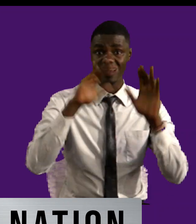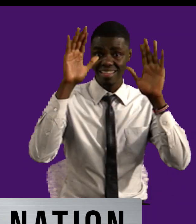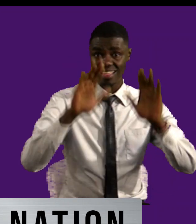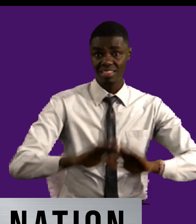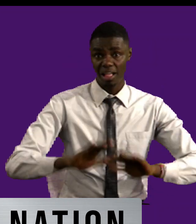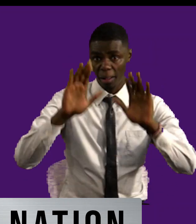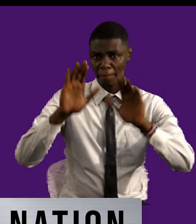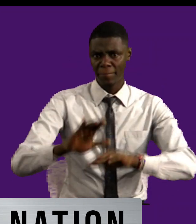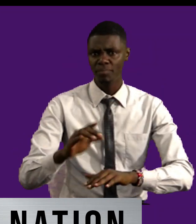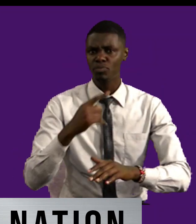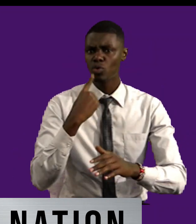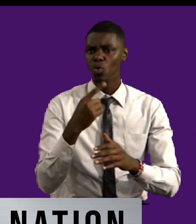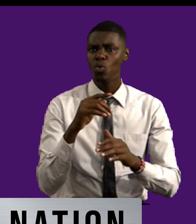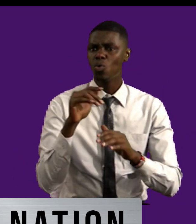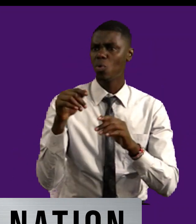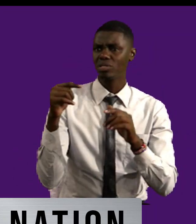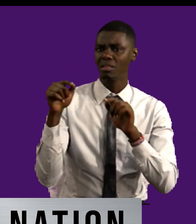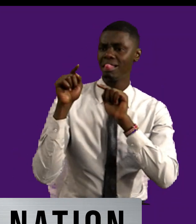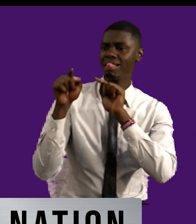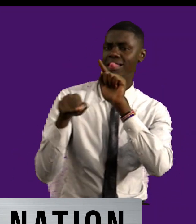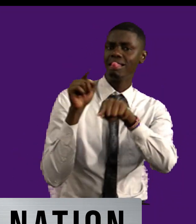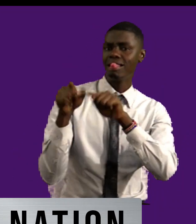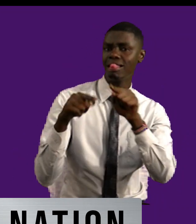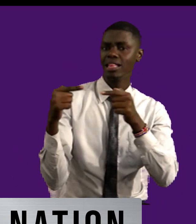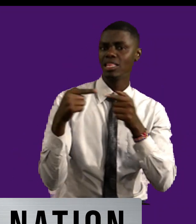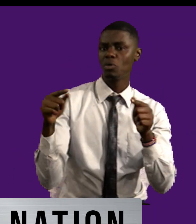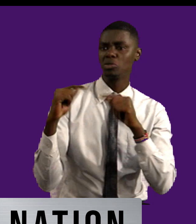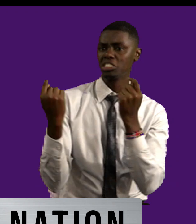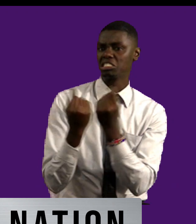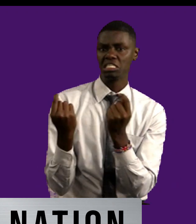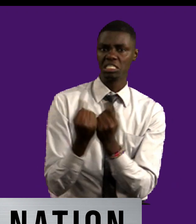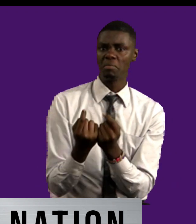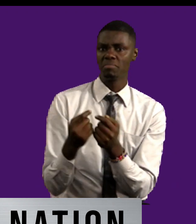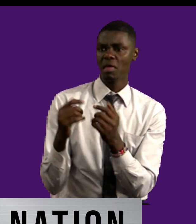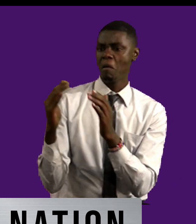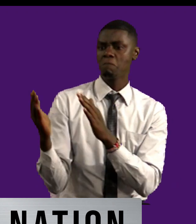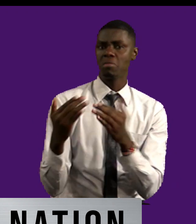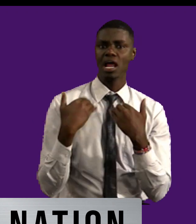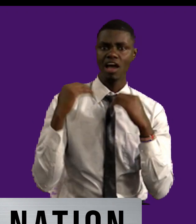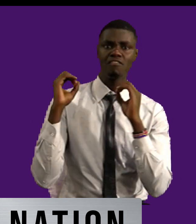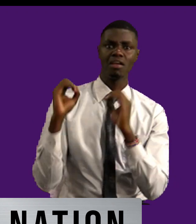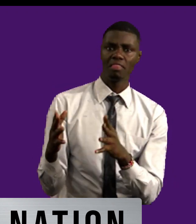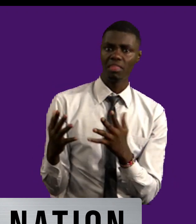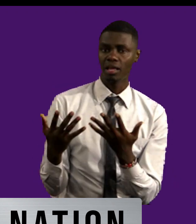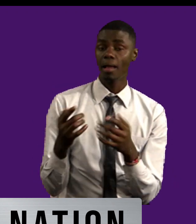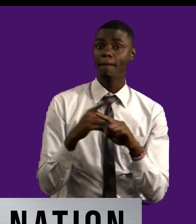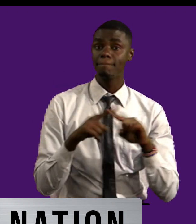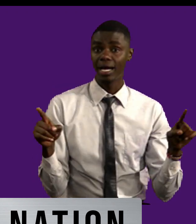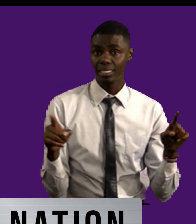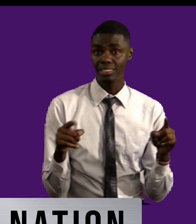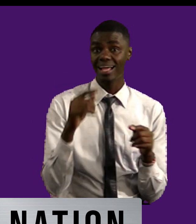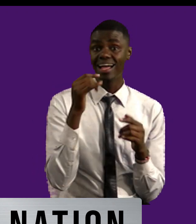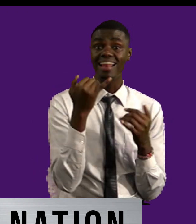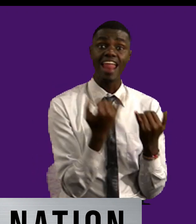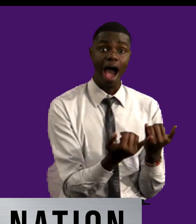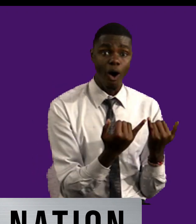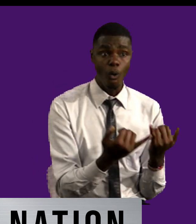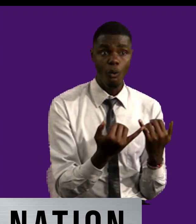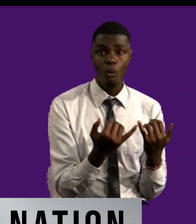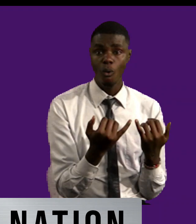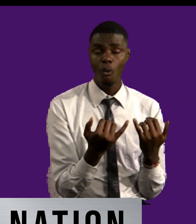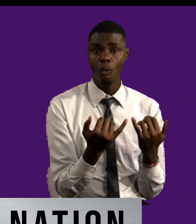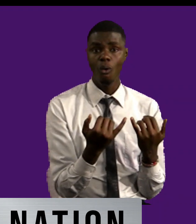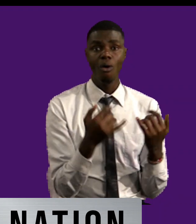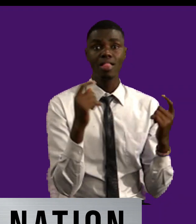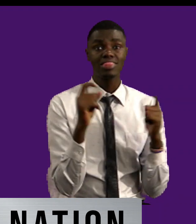campaign who was calling the opposition team rudderless, planless. No, but this time now the